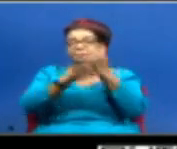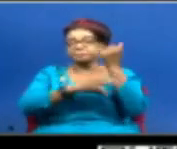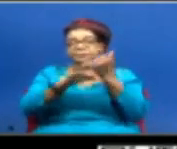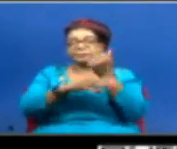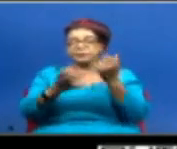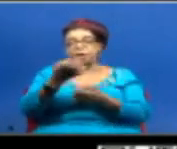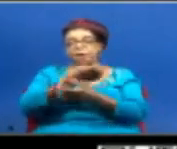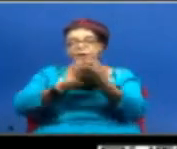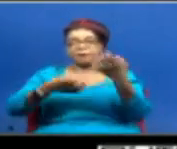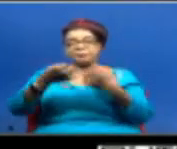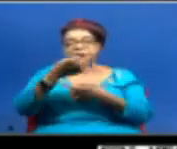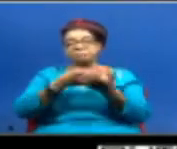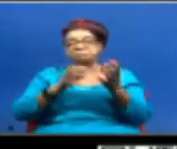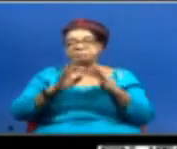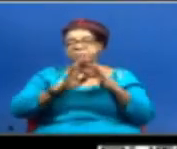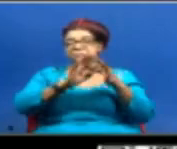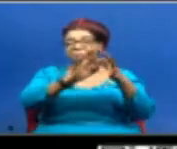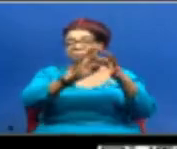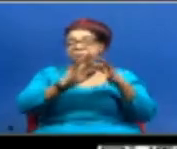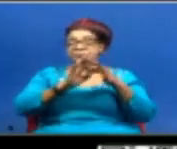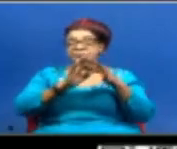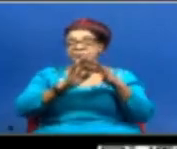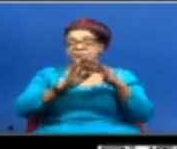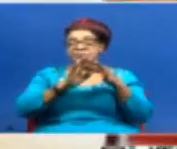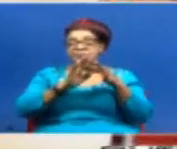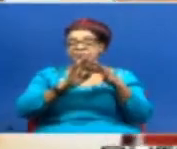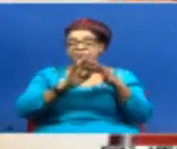ties. And his Sydney Chazima has more.